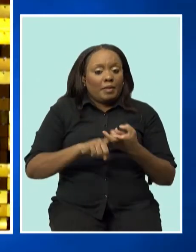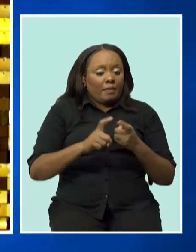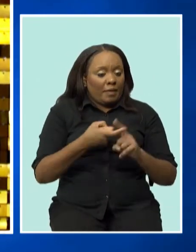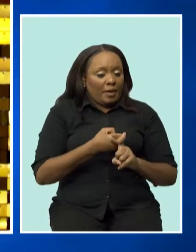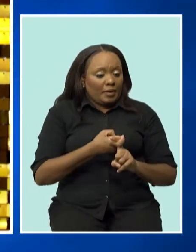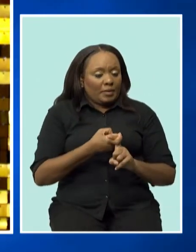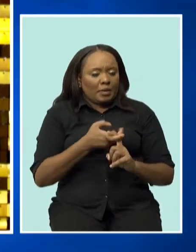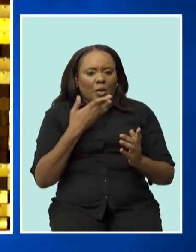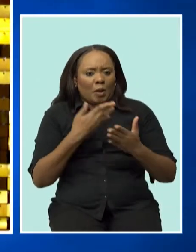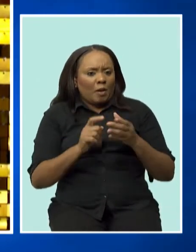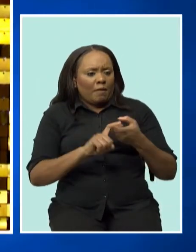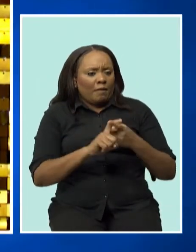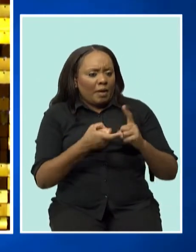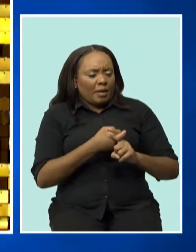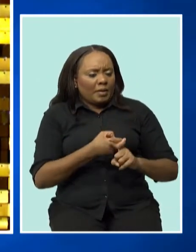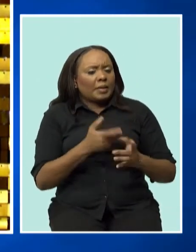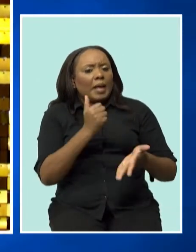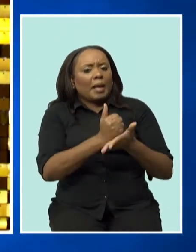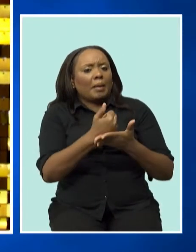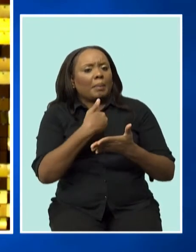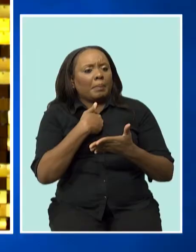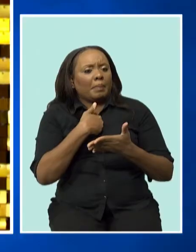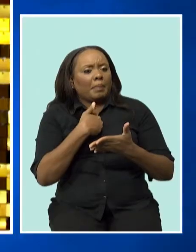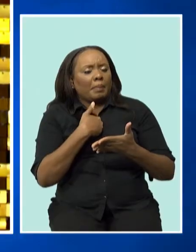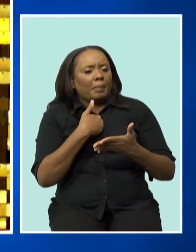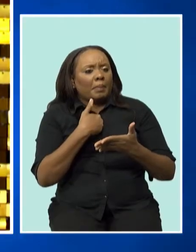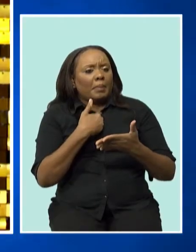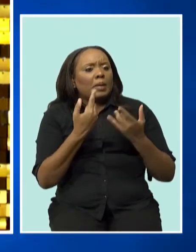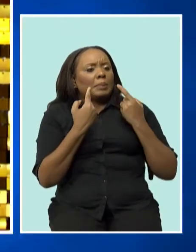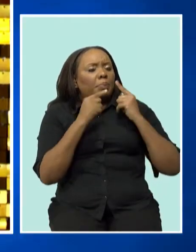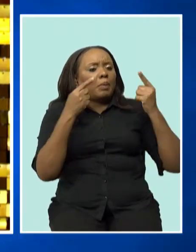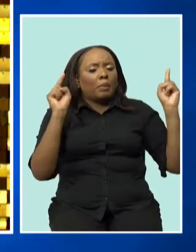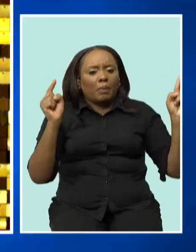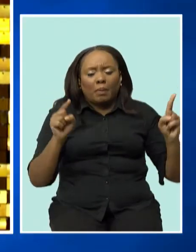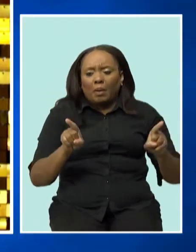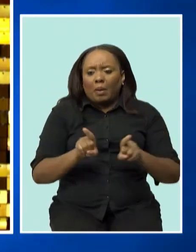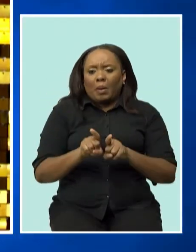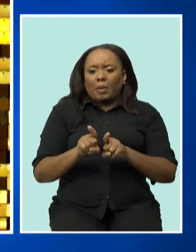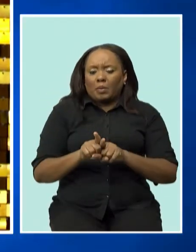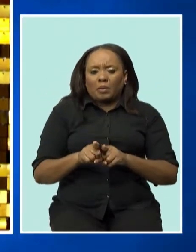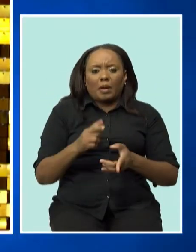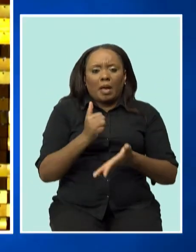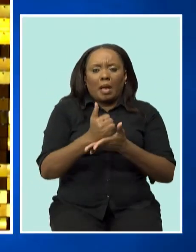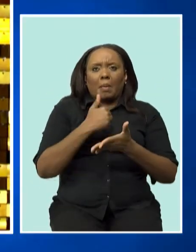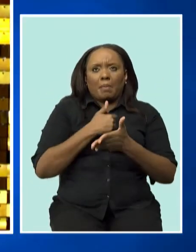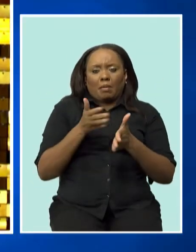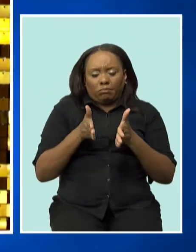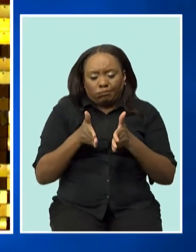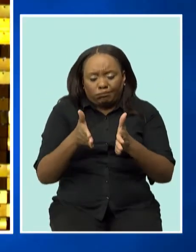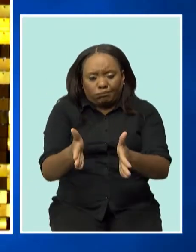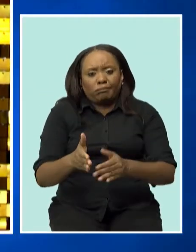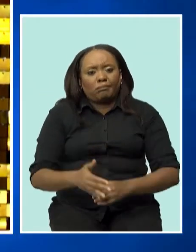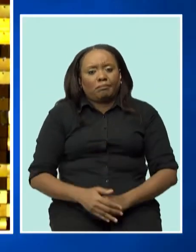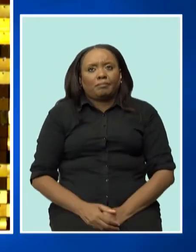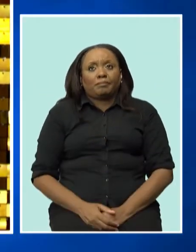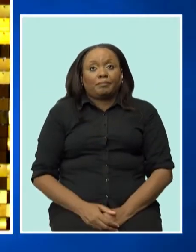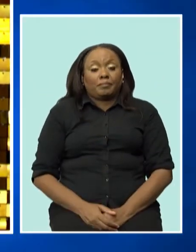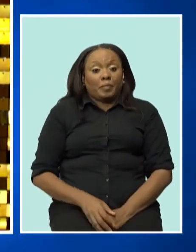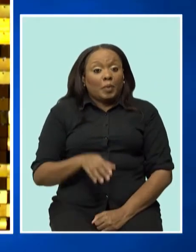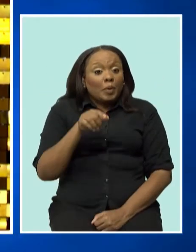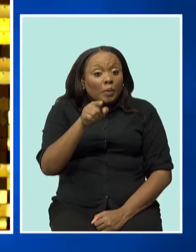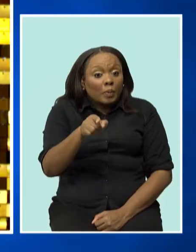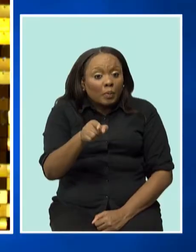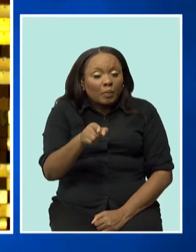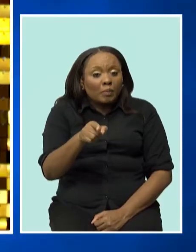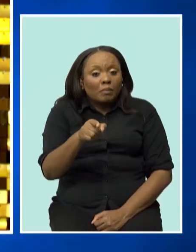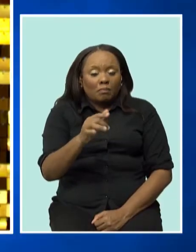successful. As students of Grantley Adams Memorial School, like me, you are going to